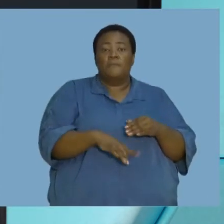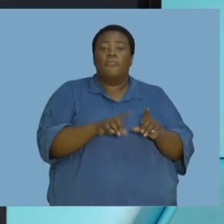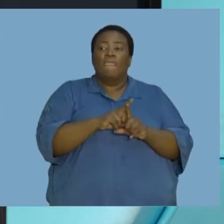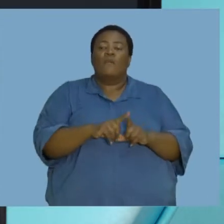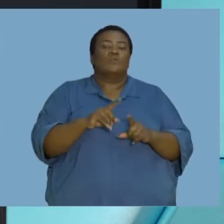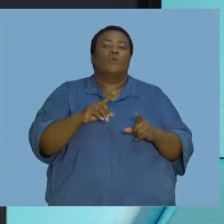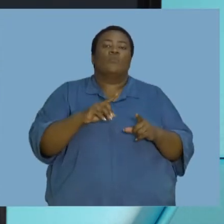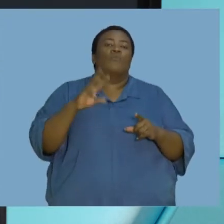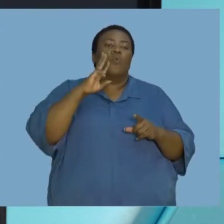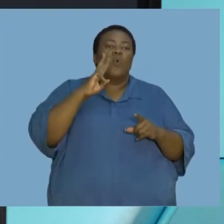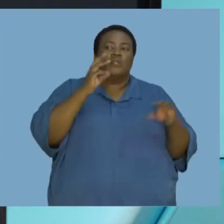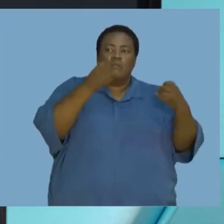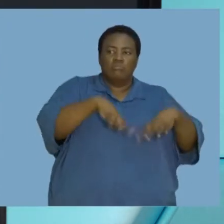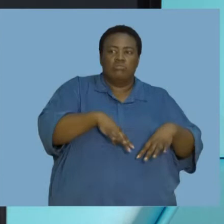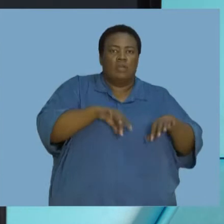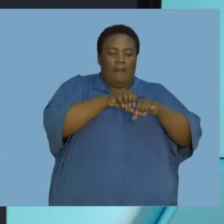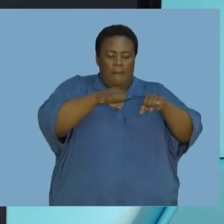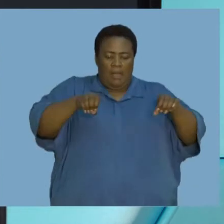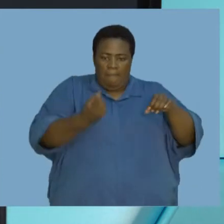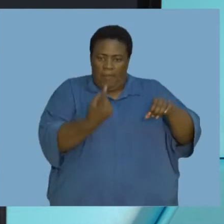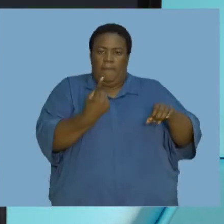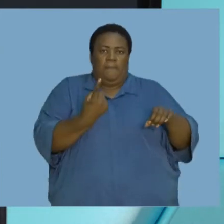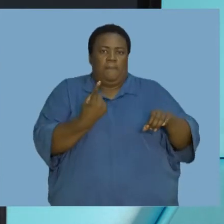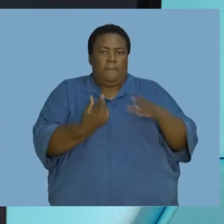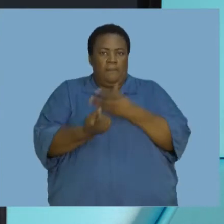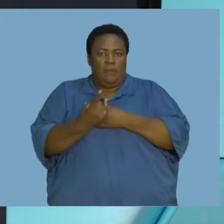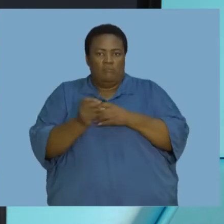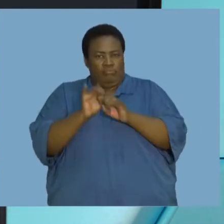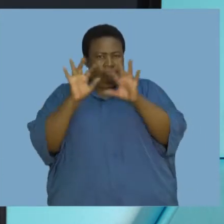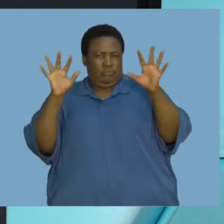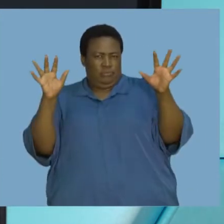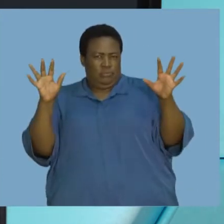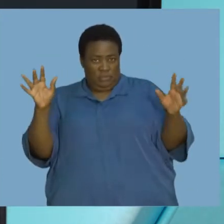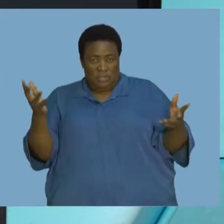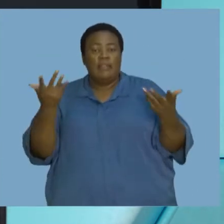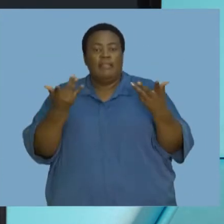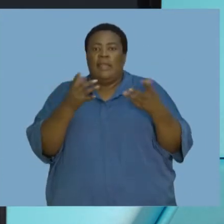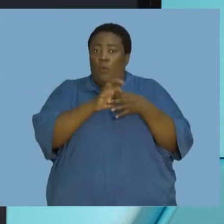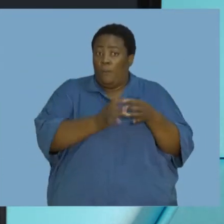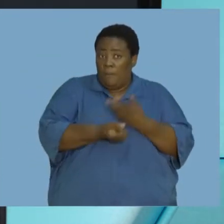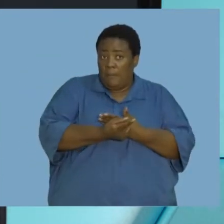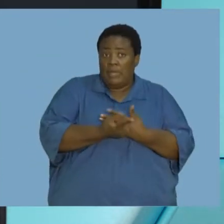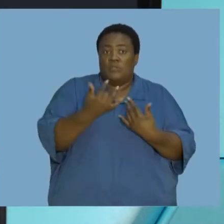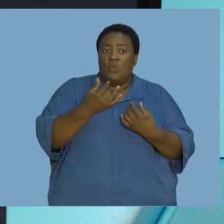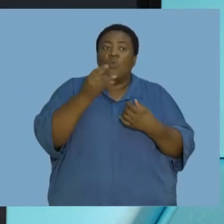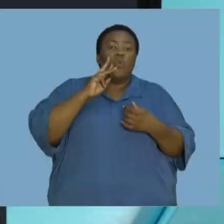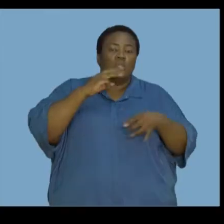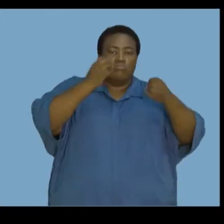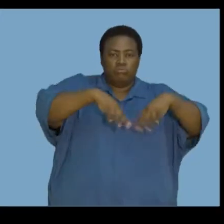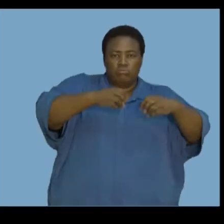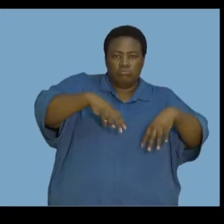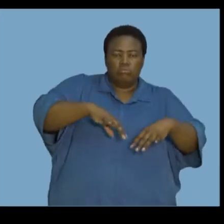lost through leakages, through poor plumbing and facilities that we have in our homes. The fact